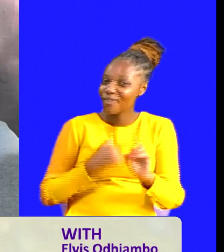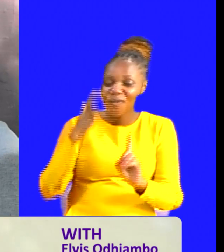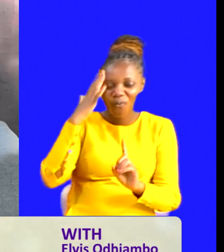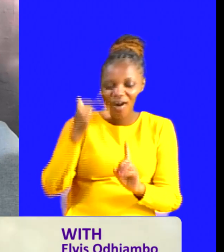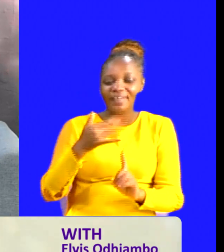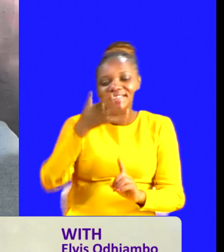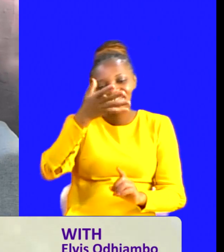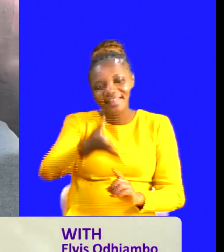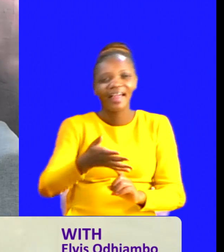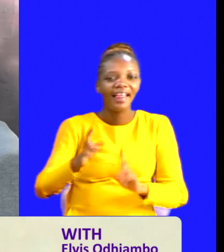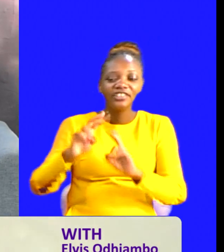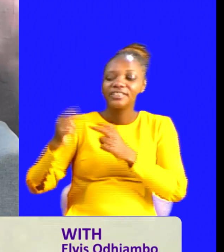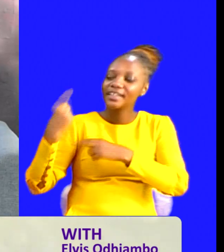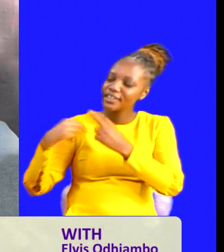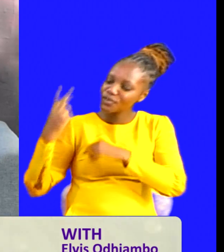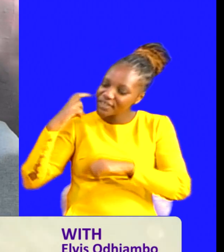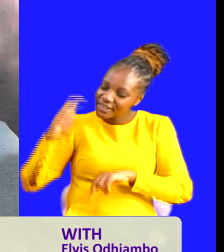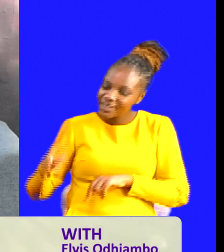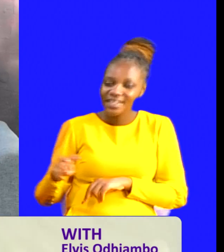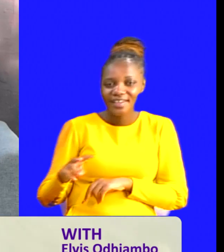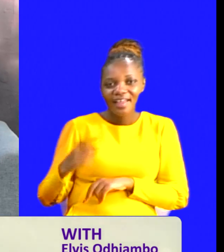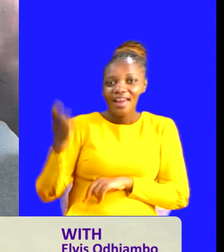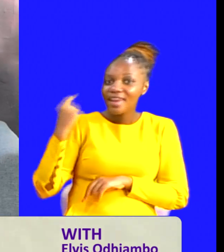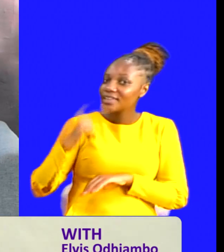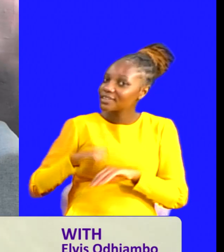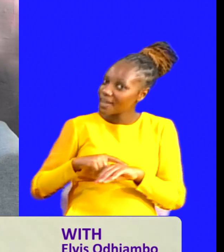there in the history how they performed last season.